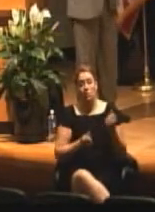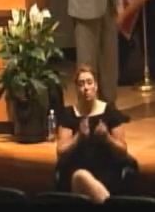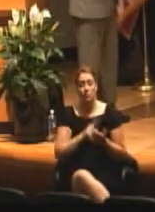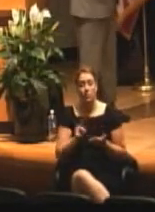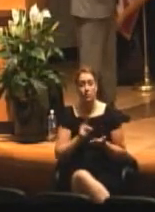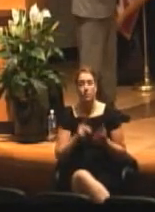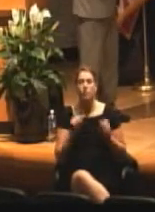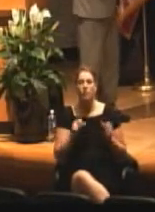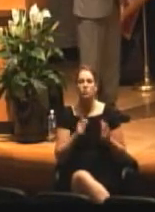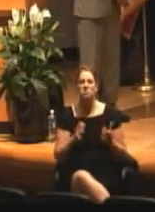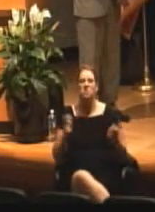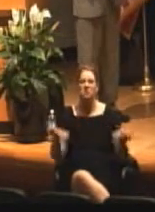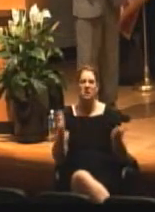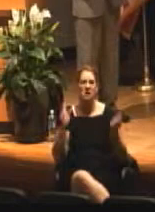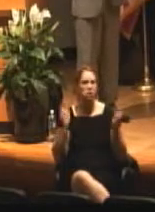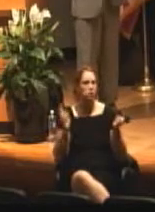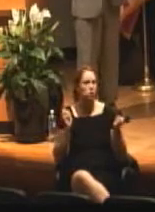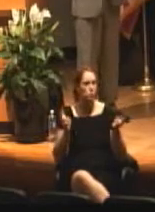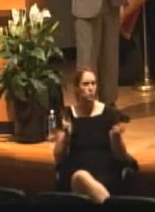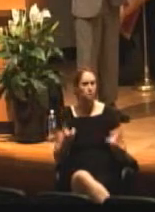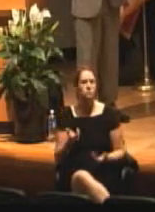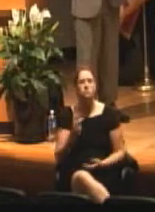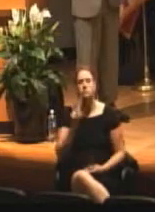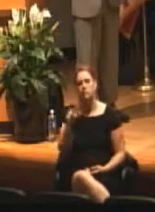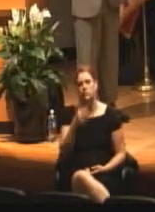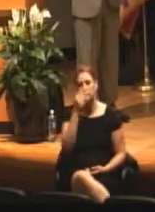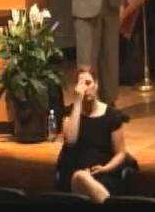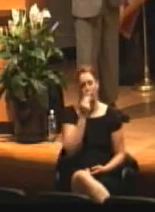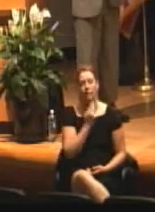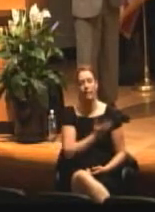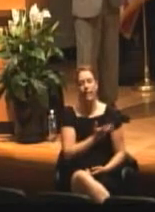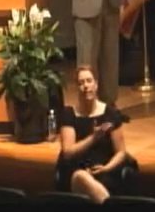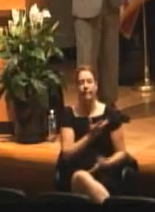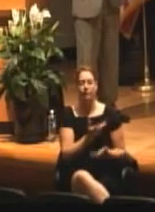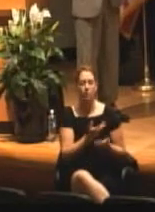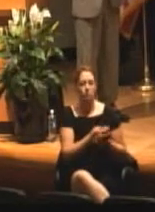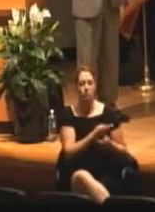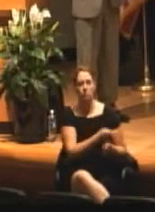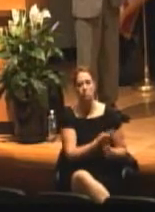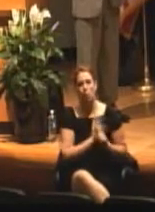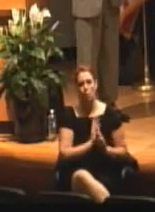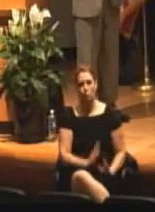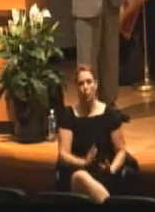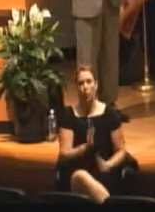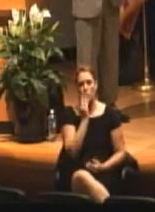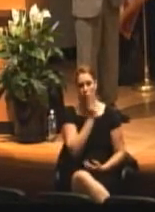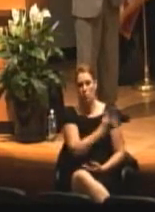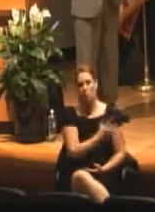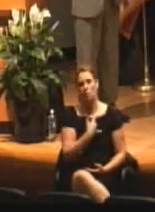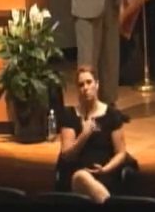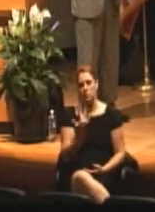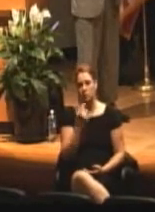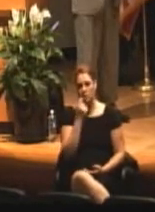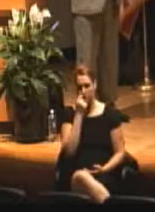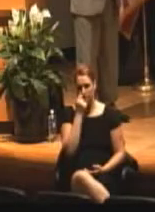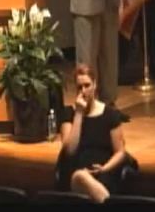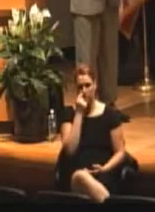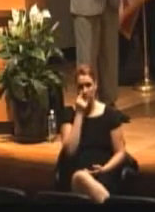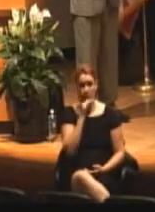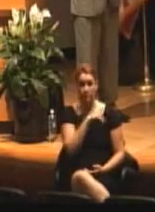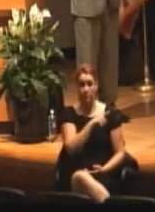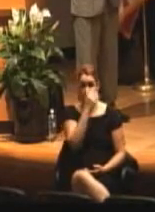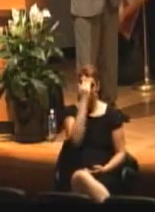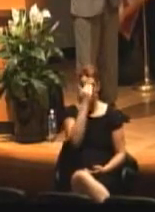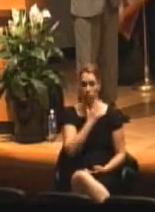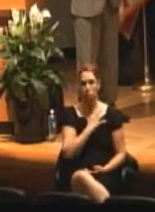you kind of get started on it, it just let the person you know you're working with know what's going on. As long as they know, usually you can avoid